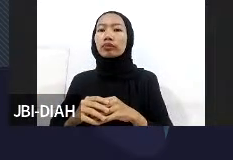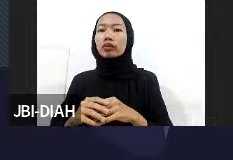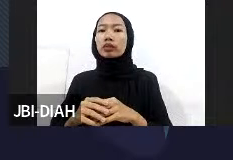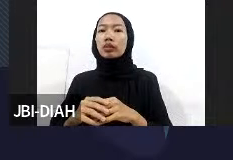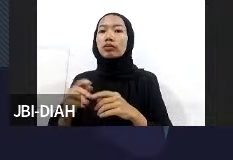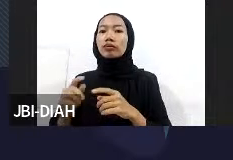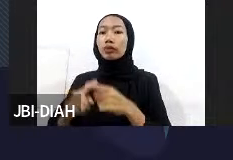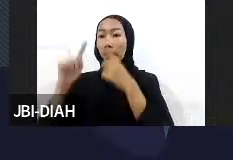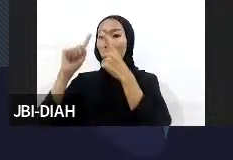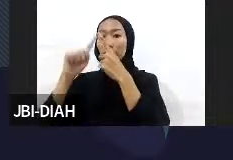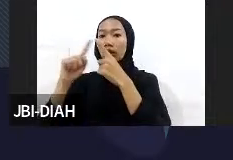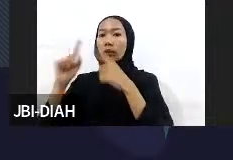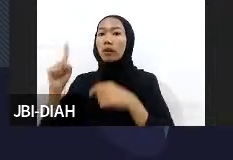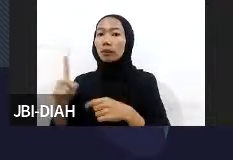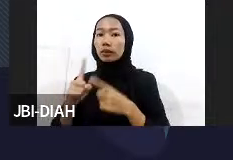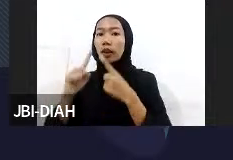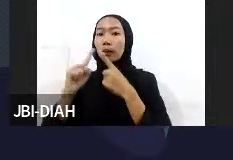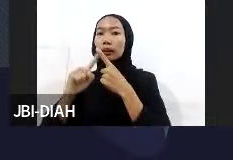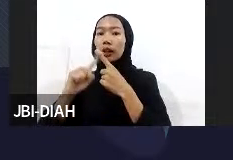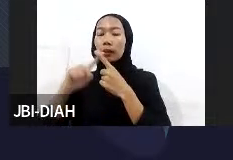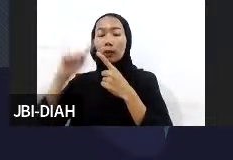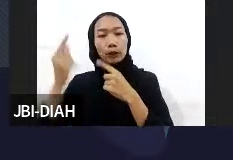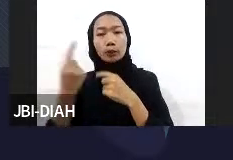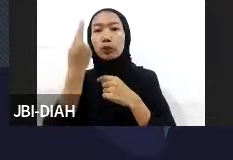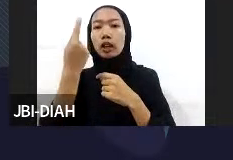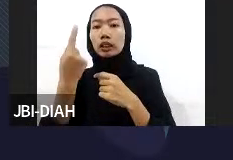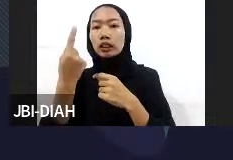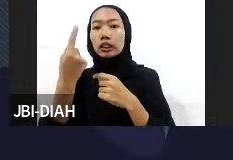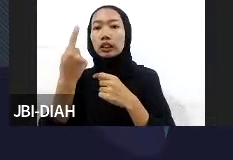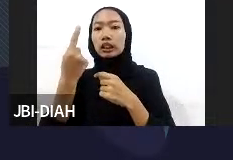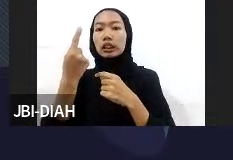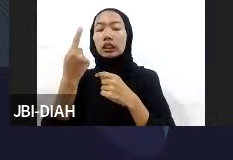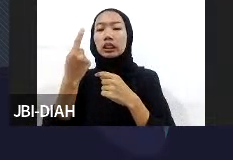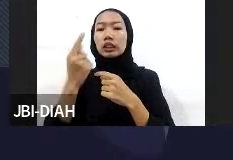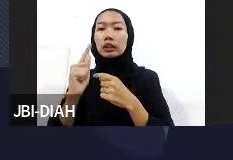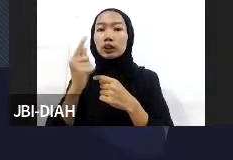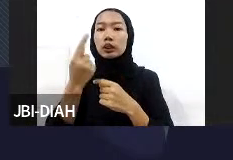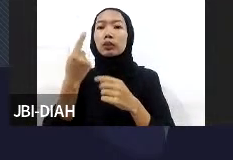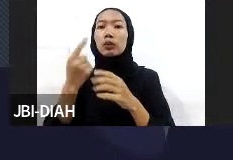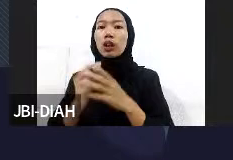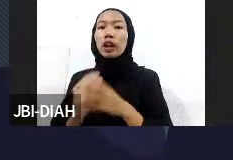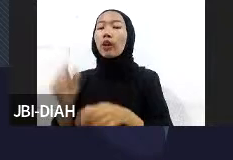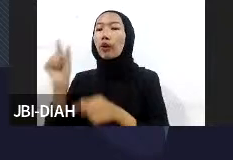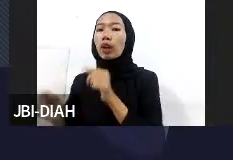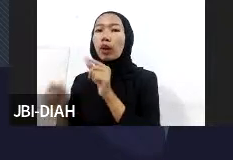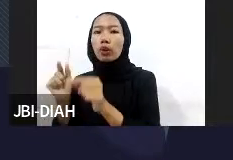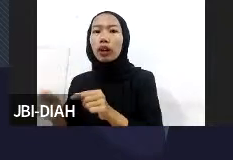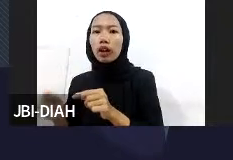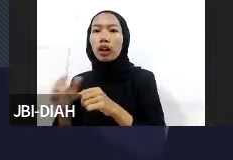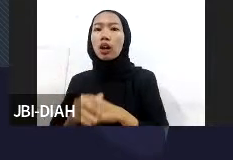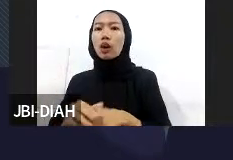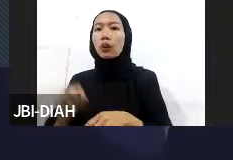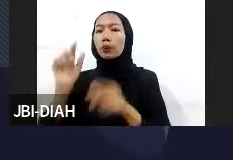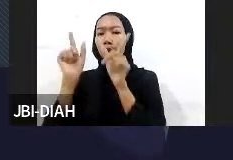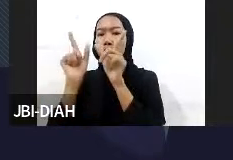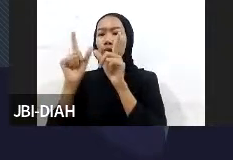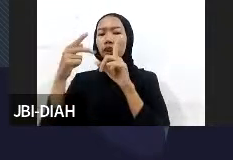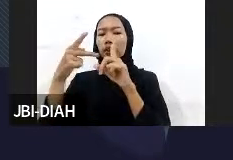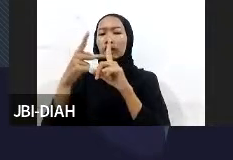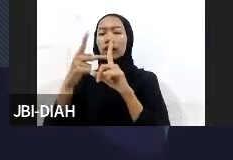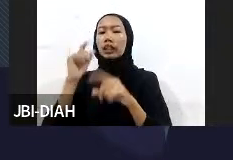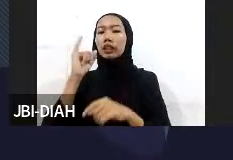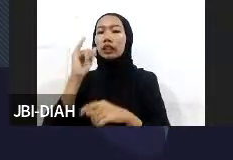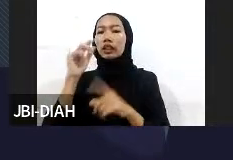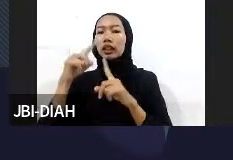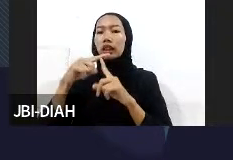1975 when he first recommended. This addresses a whole lot of it. In this